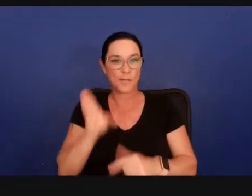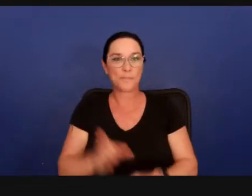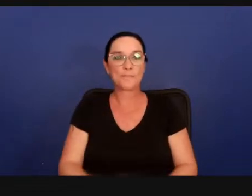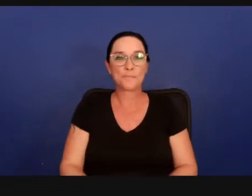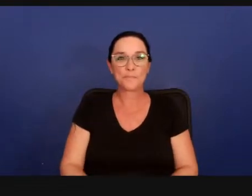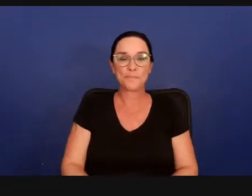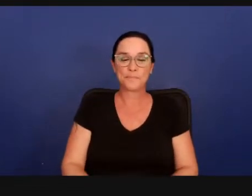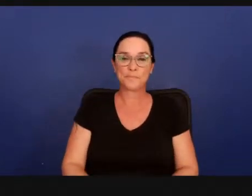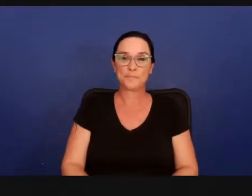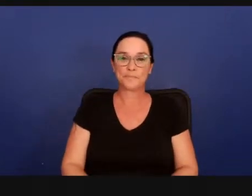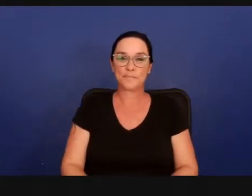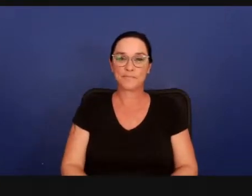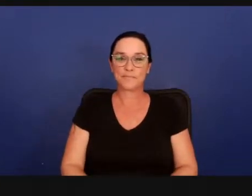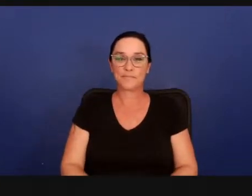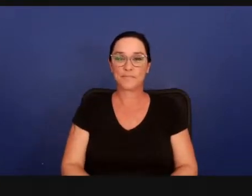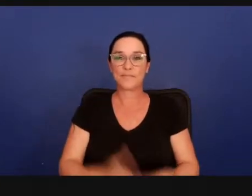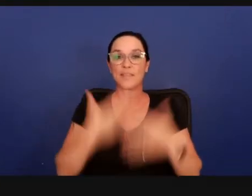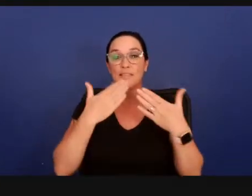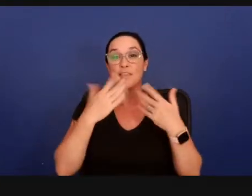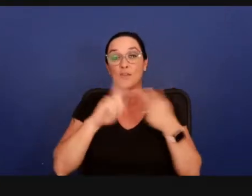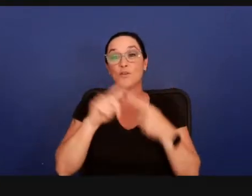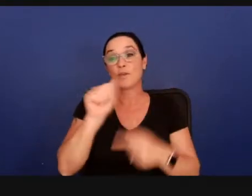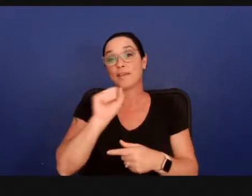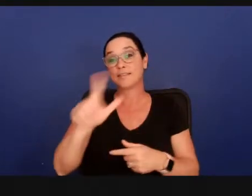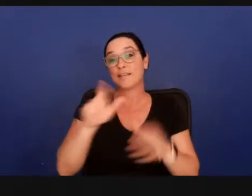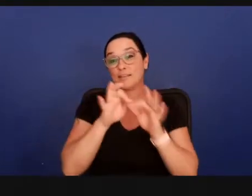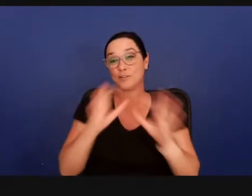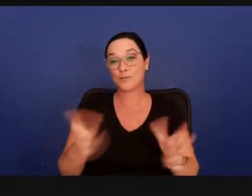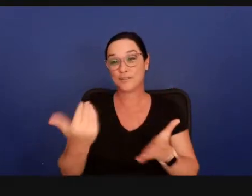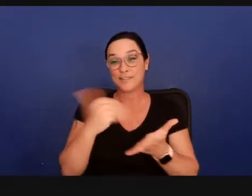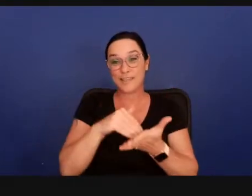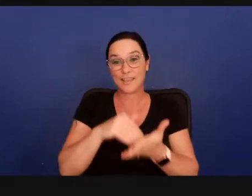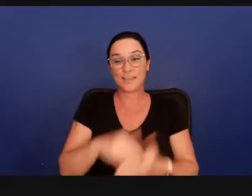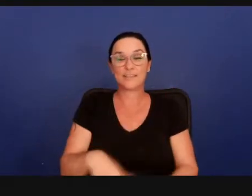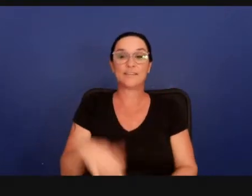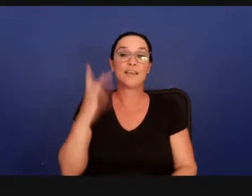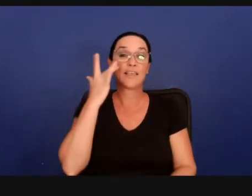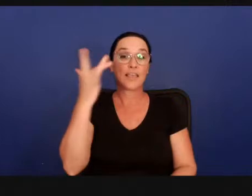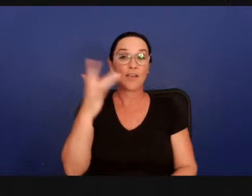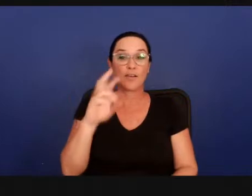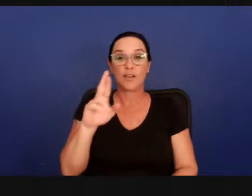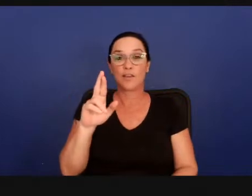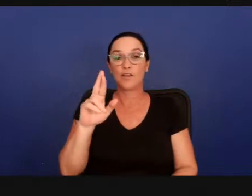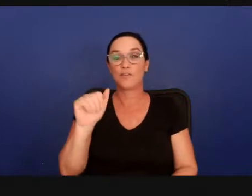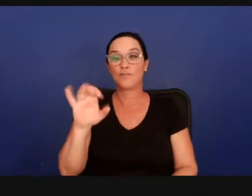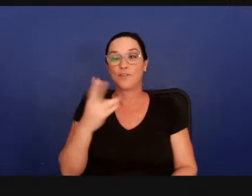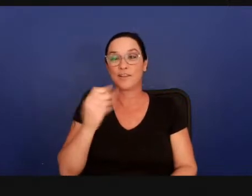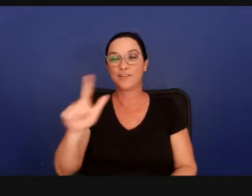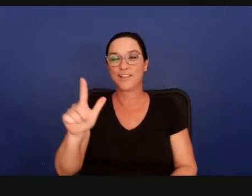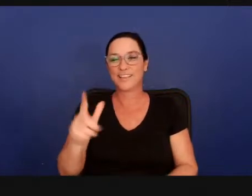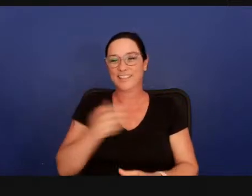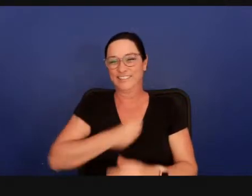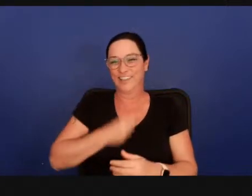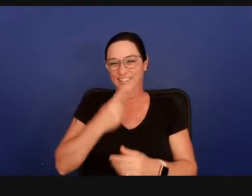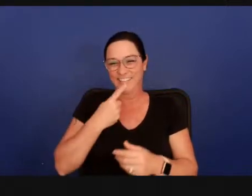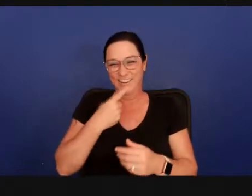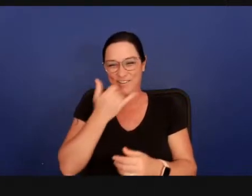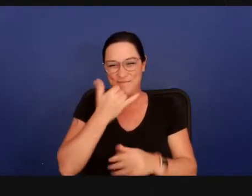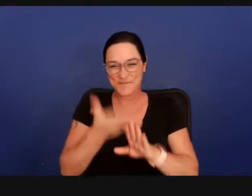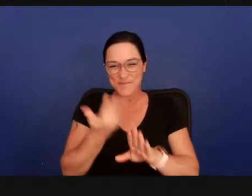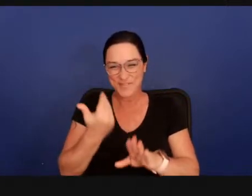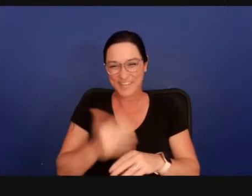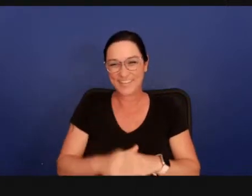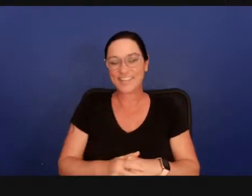Absolutely. Mahalo to our ASL interpreters once again, Kiri and Rachel. Sorry, Rachel, got your name wrong.